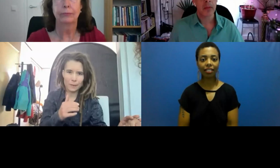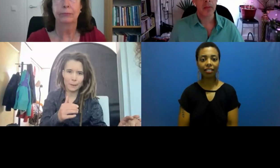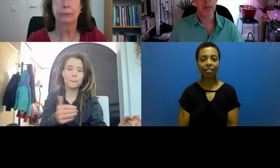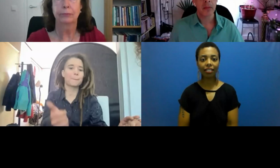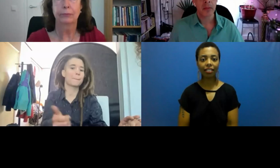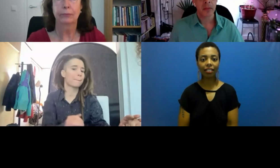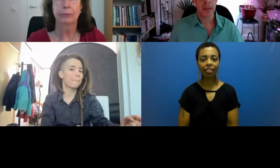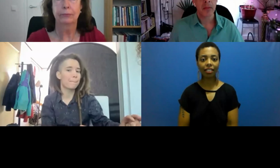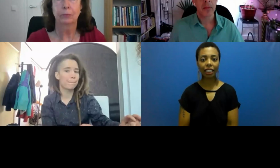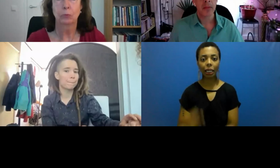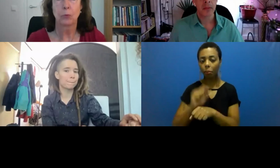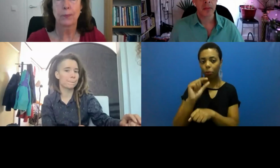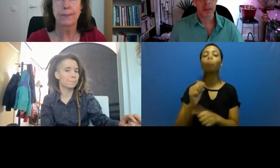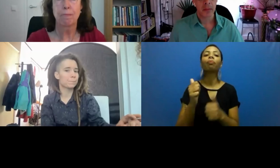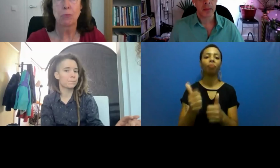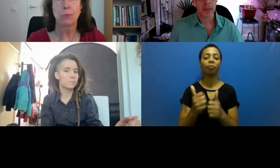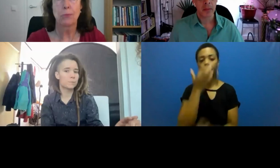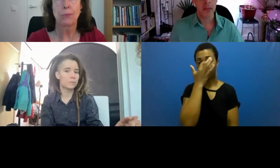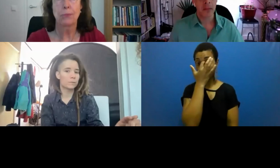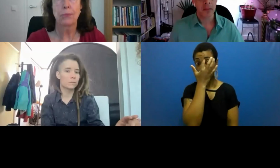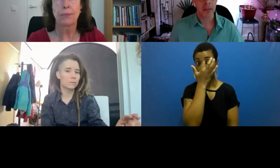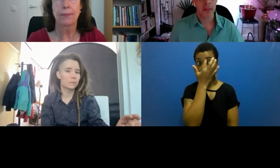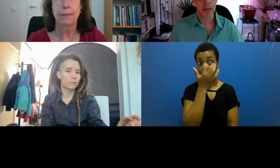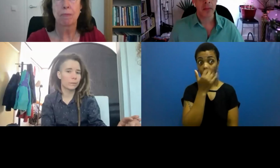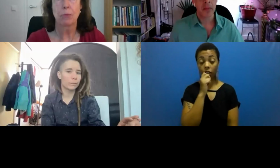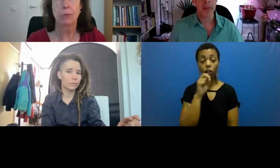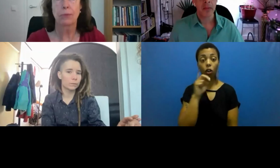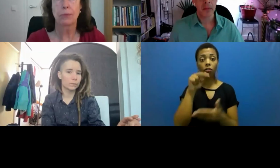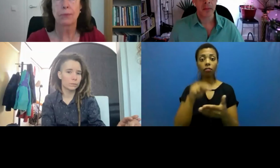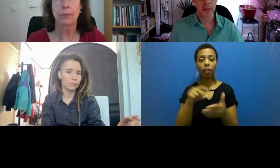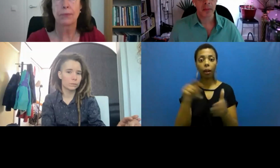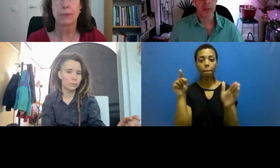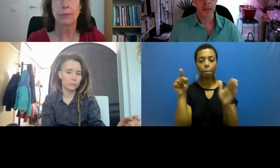Just a moment. We go to the question.